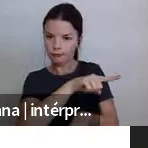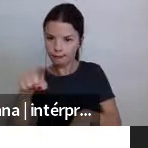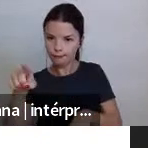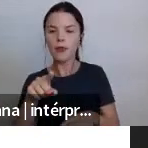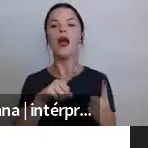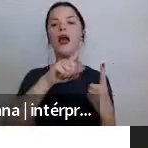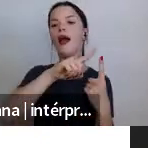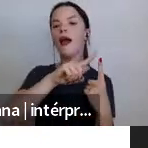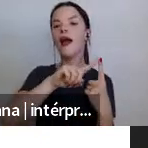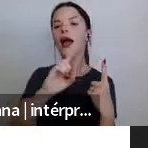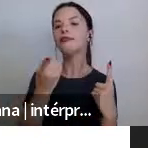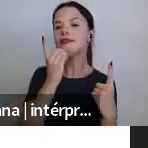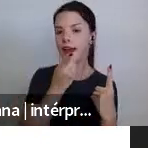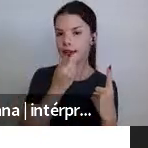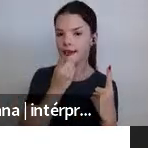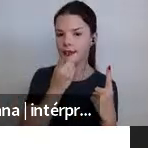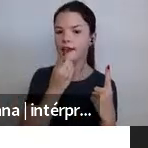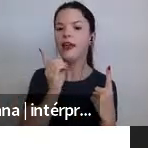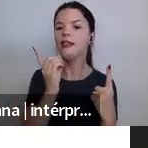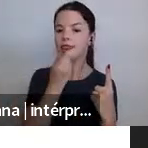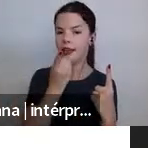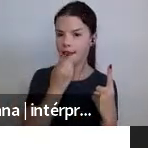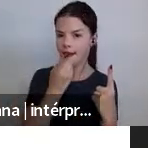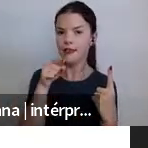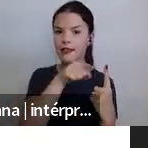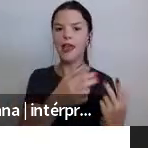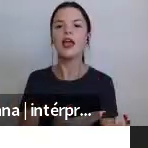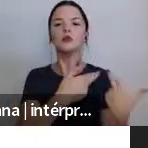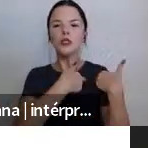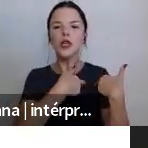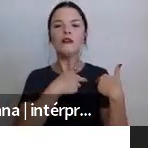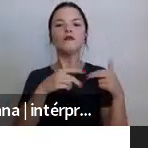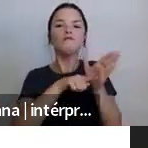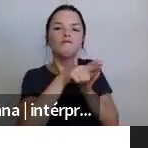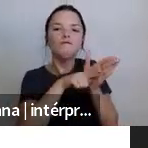the signs that name cities in the state of Paraná.